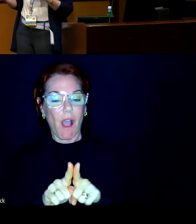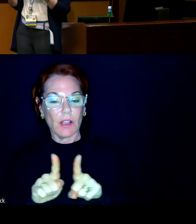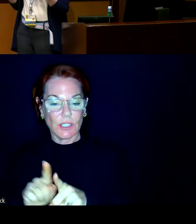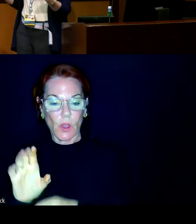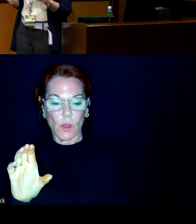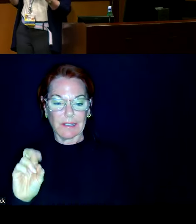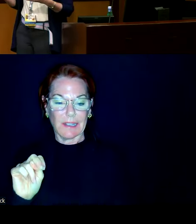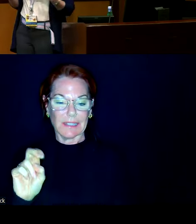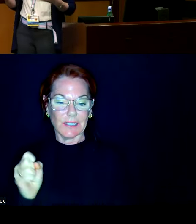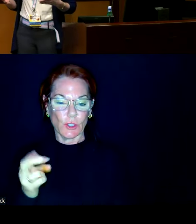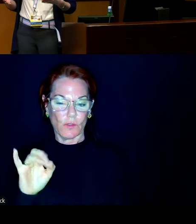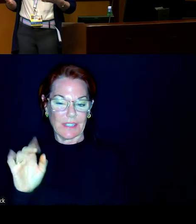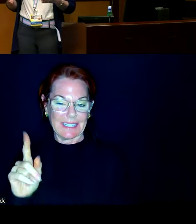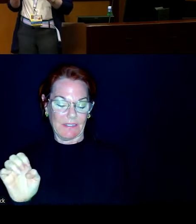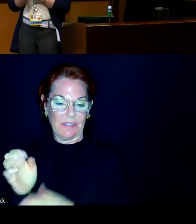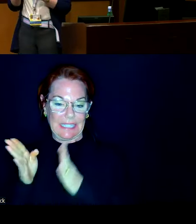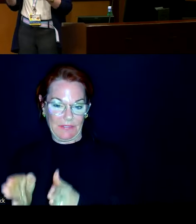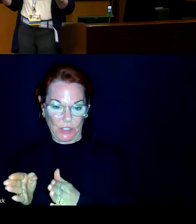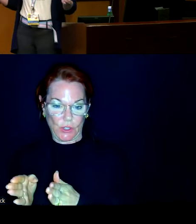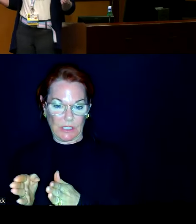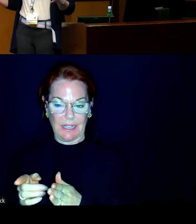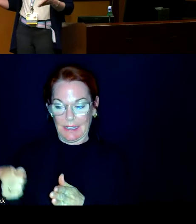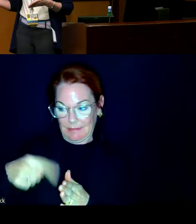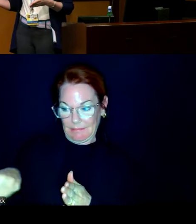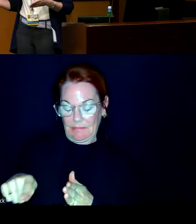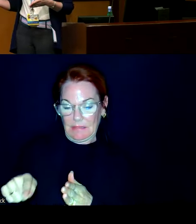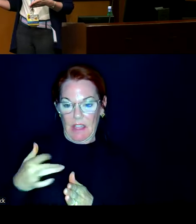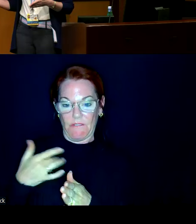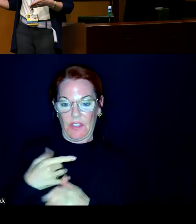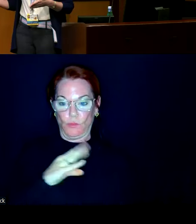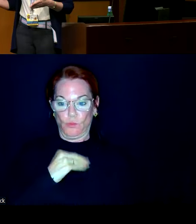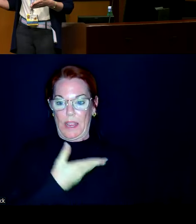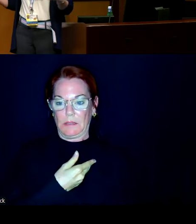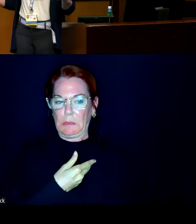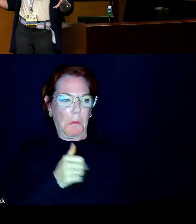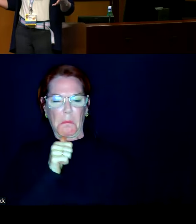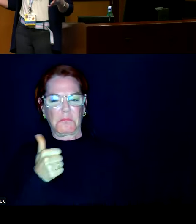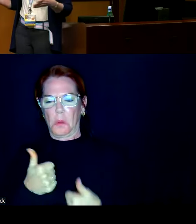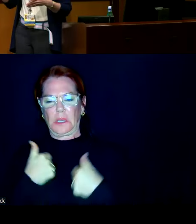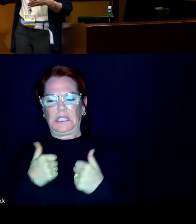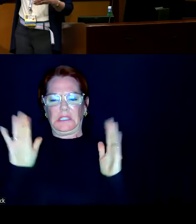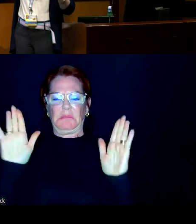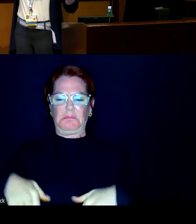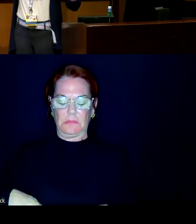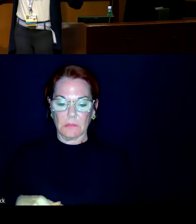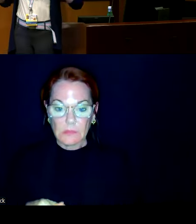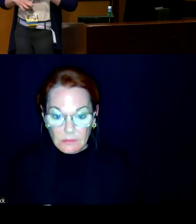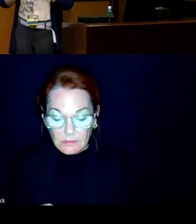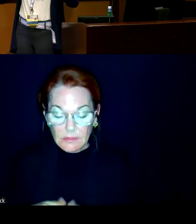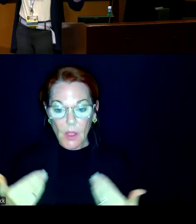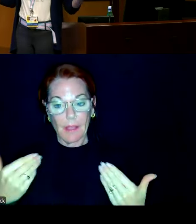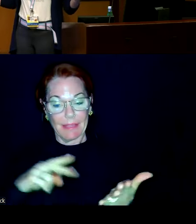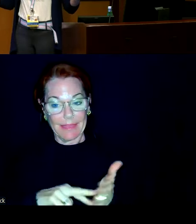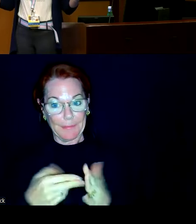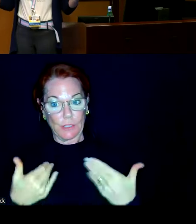it in context, those cautious and conservative individuals don't think trans people exist. And so you have a report that's,